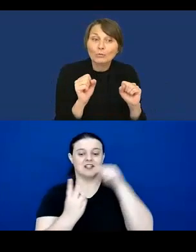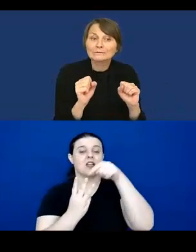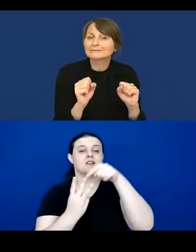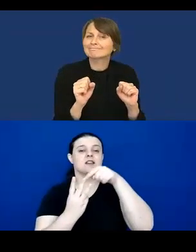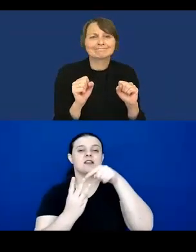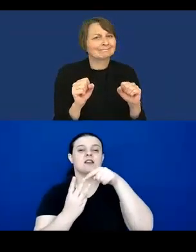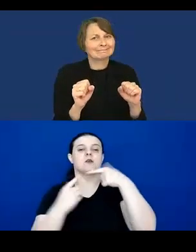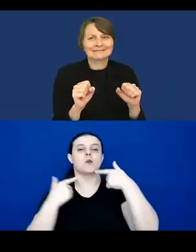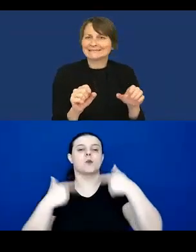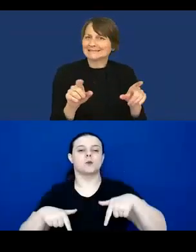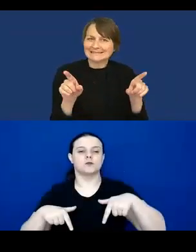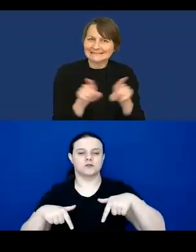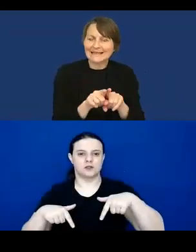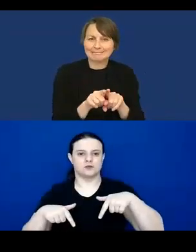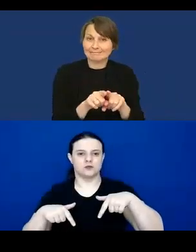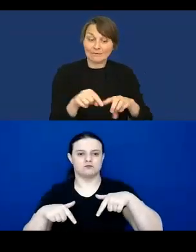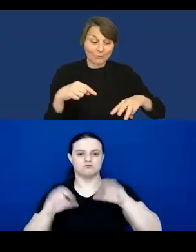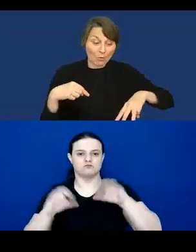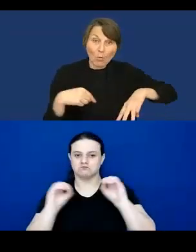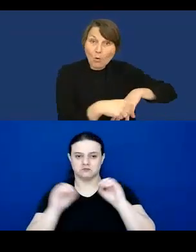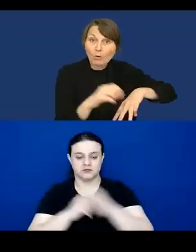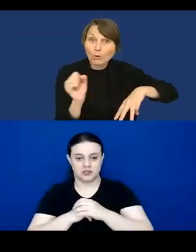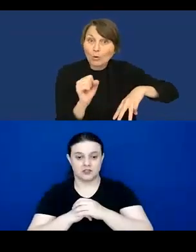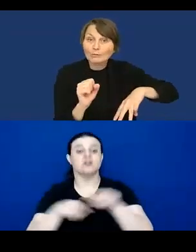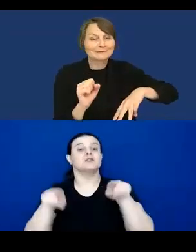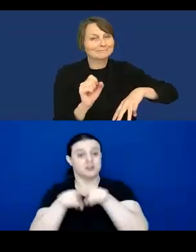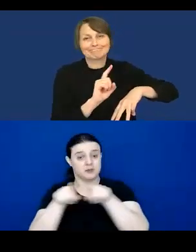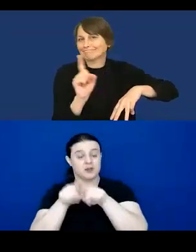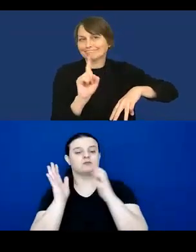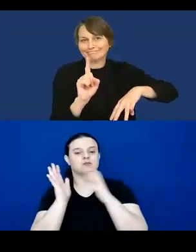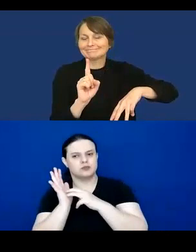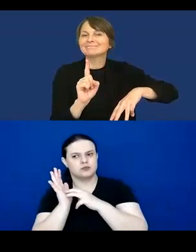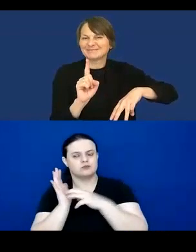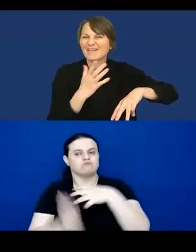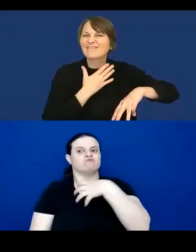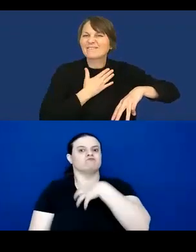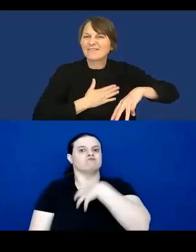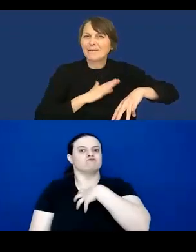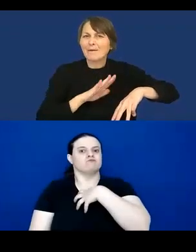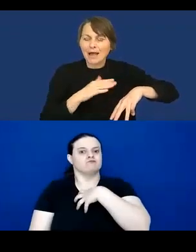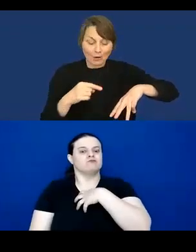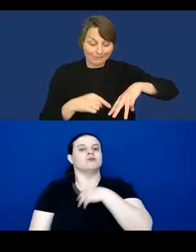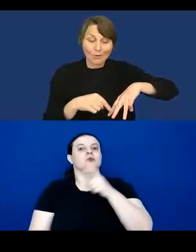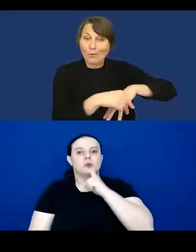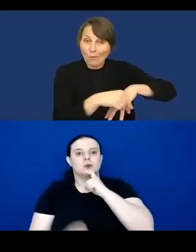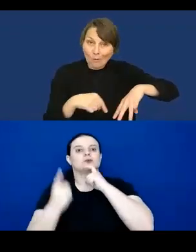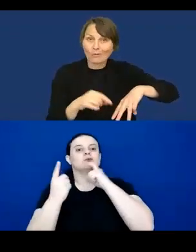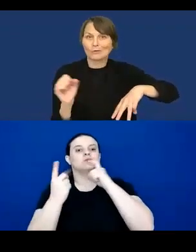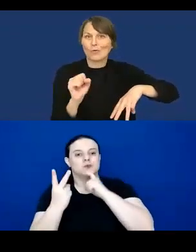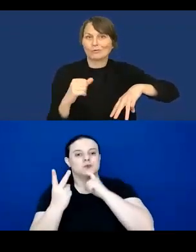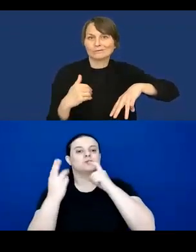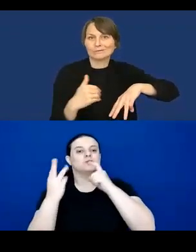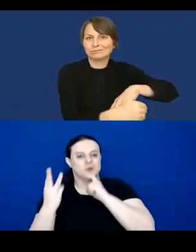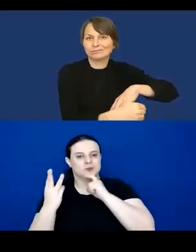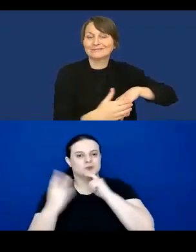then it's not felt as cold, neutral, cold. No, it's felt as cold, cold, cold. So again,